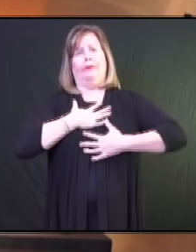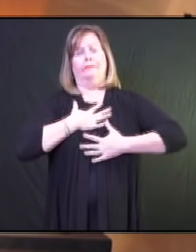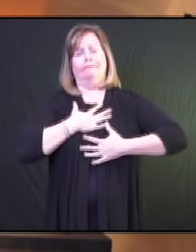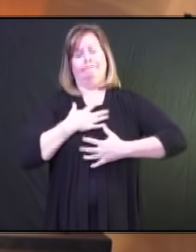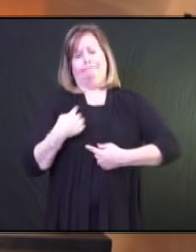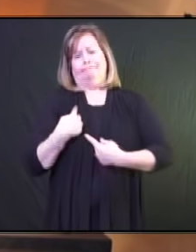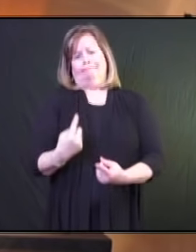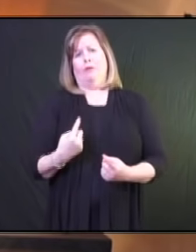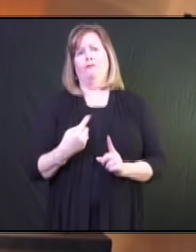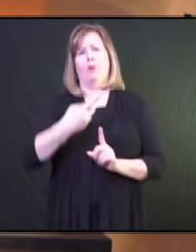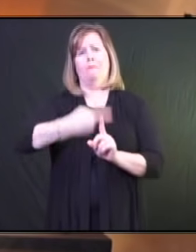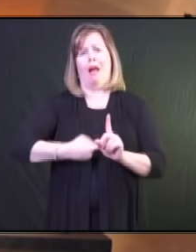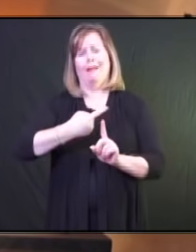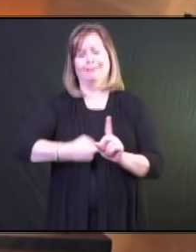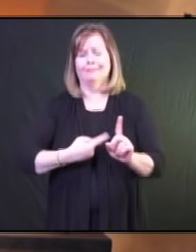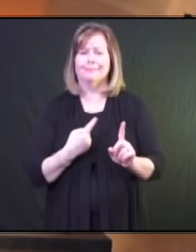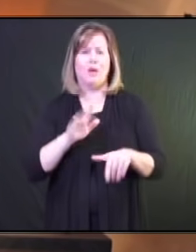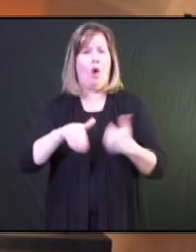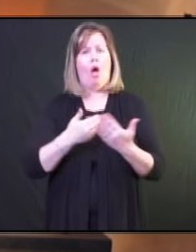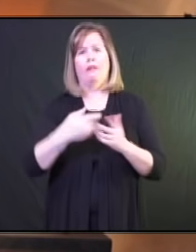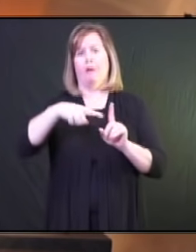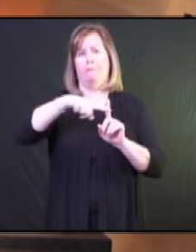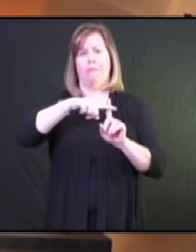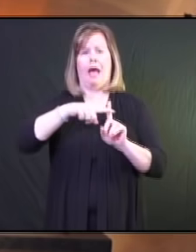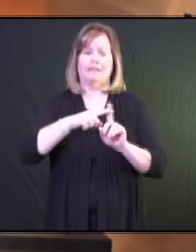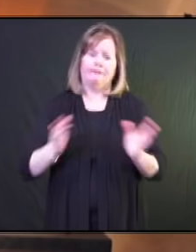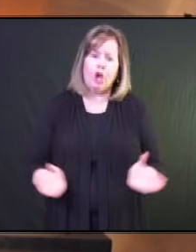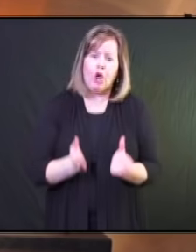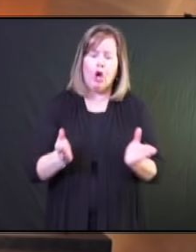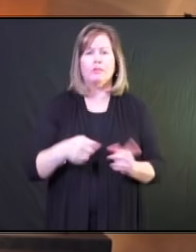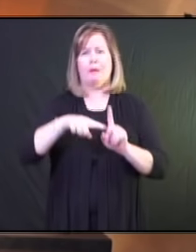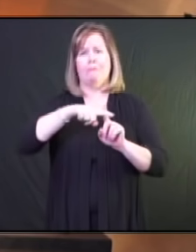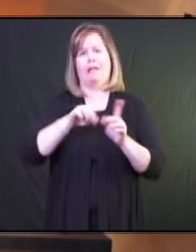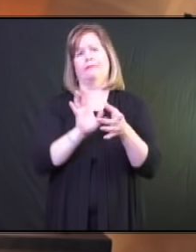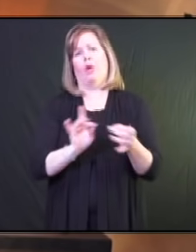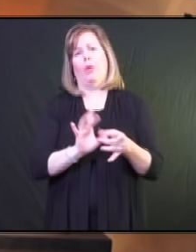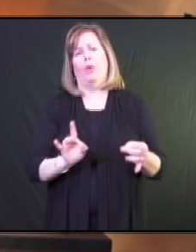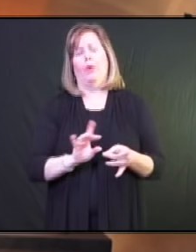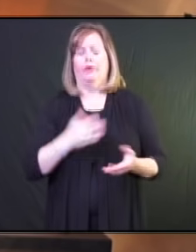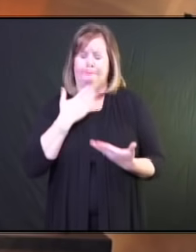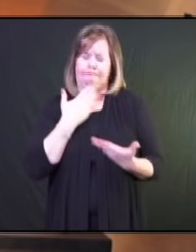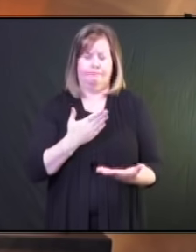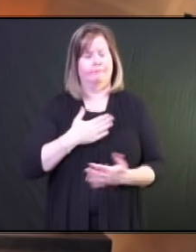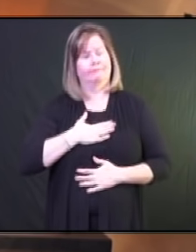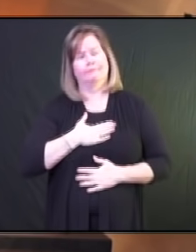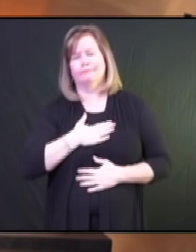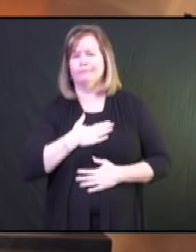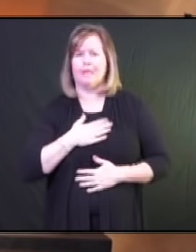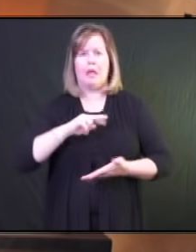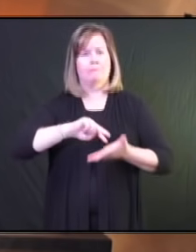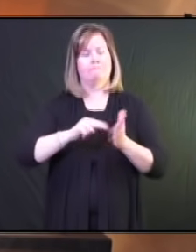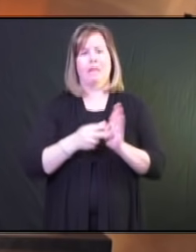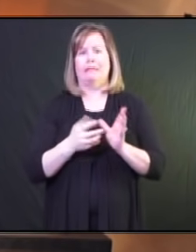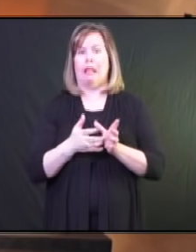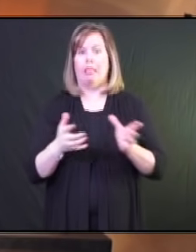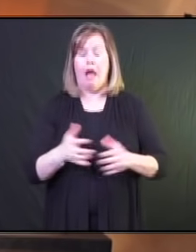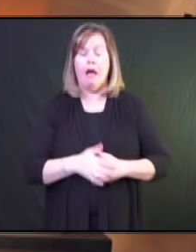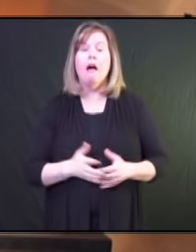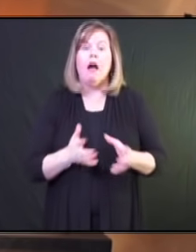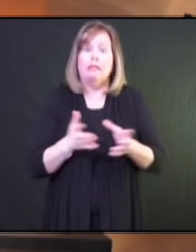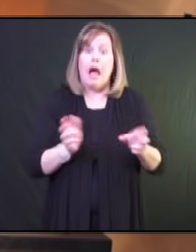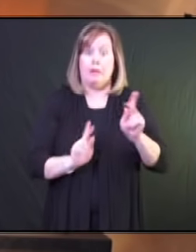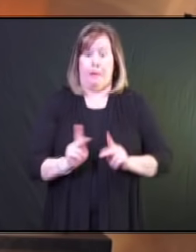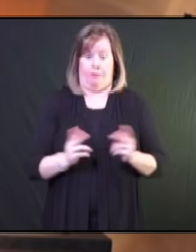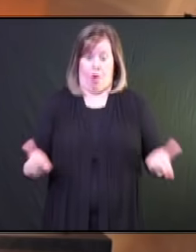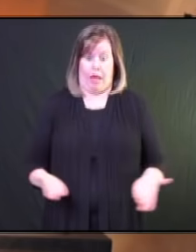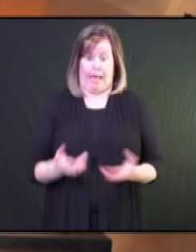all of the positive encouragement that you've given us. I can tell you personally, it means an awful lot to us. We've got a lot of people here at the Kent County Health